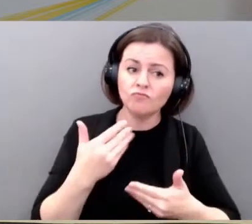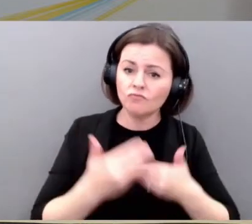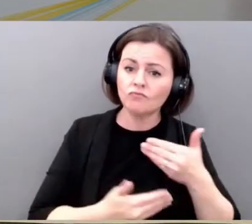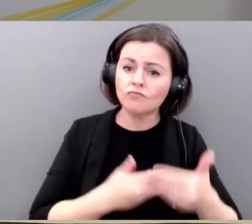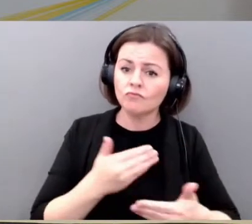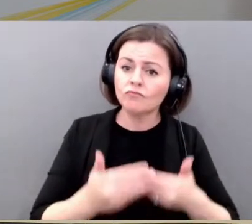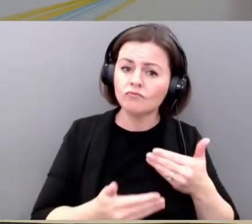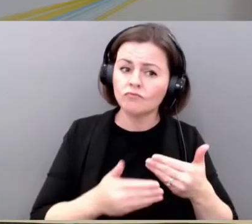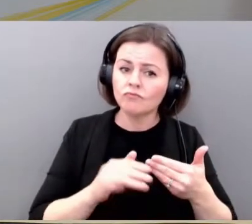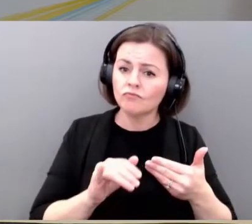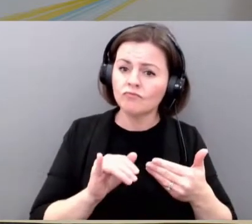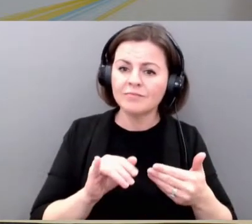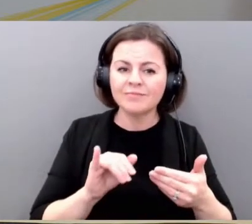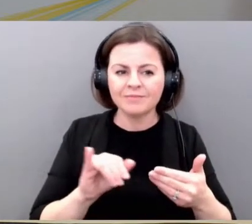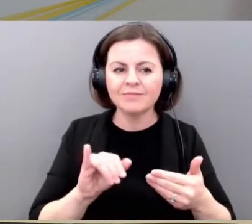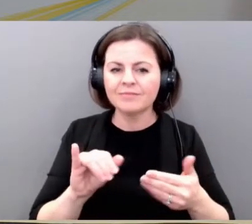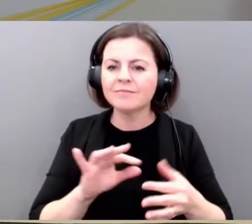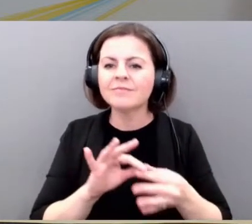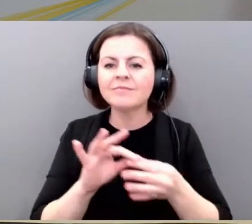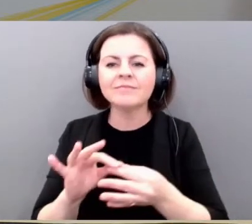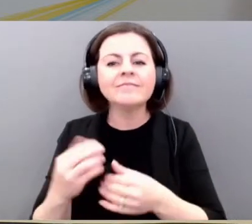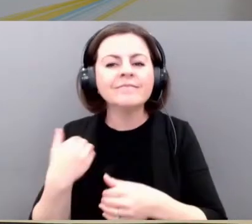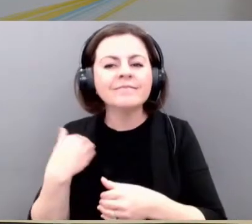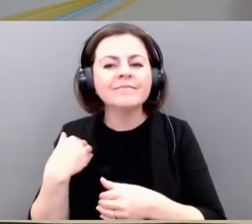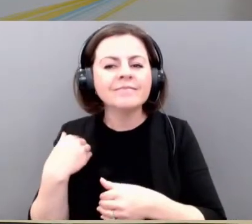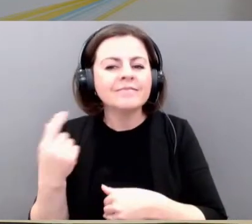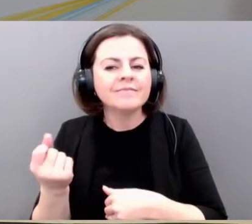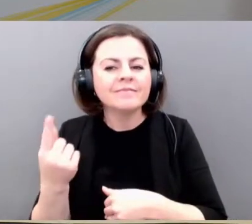happened related to any of the last cases